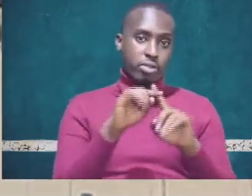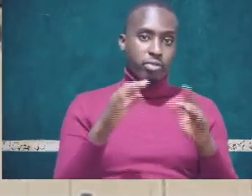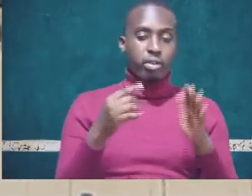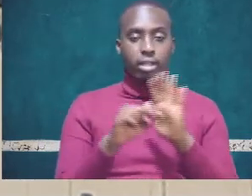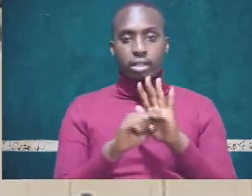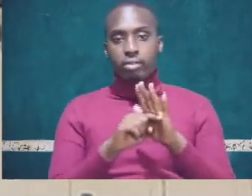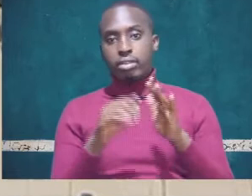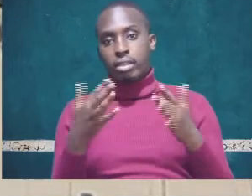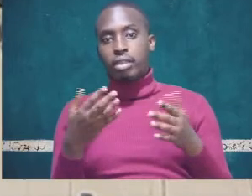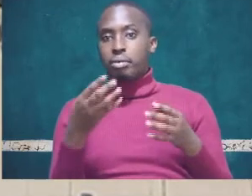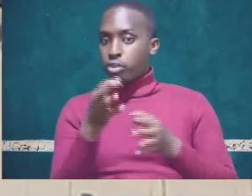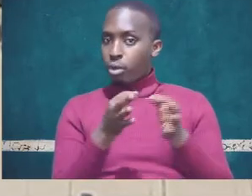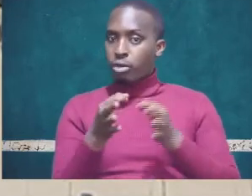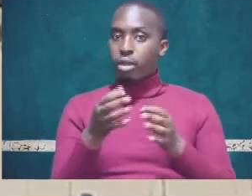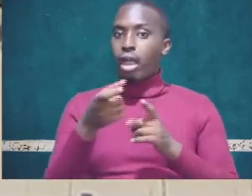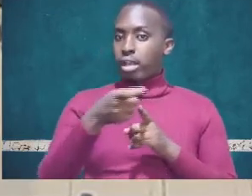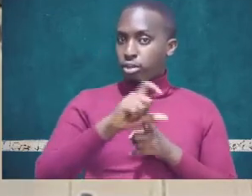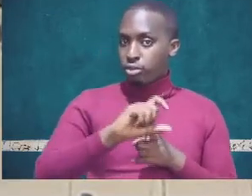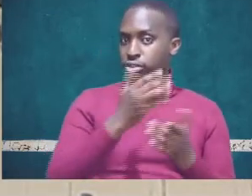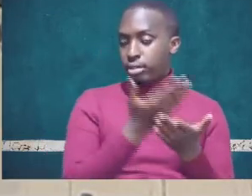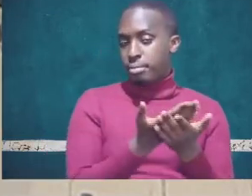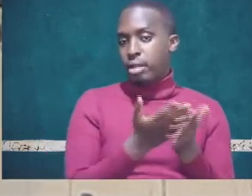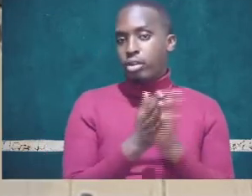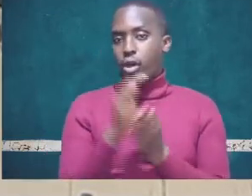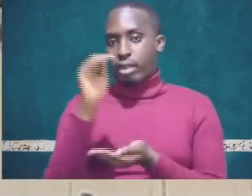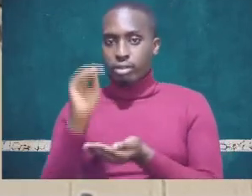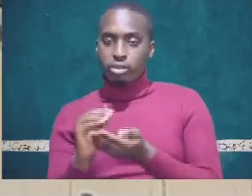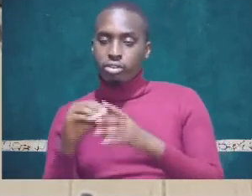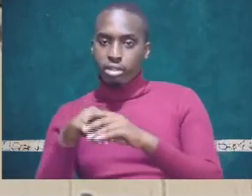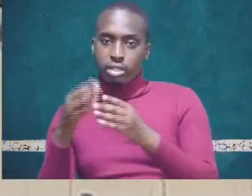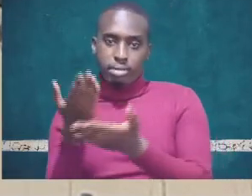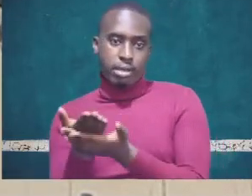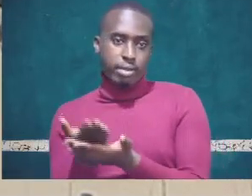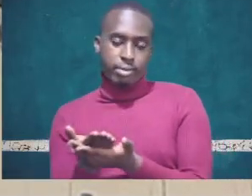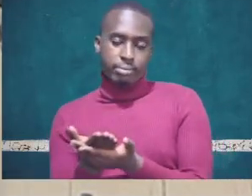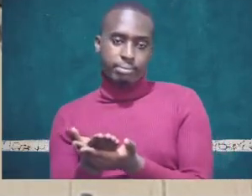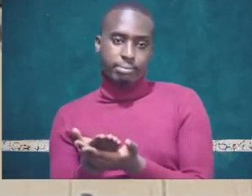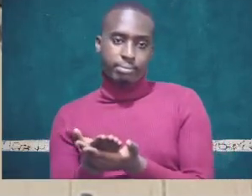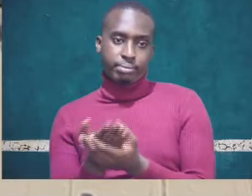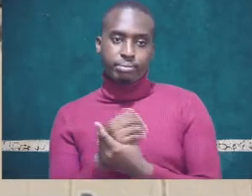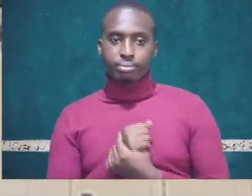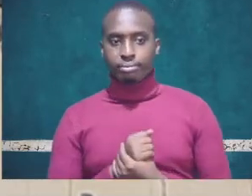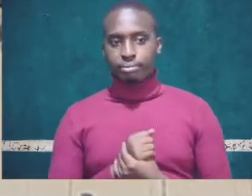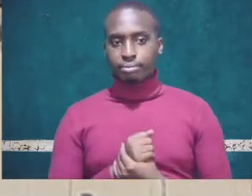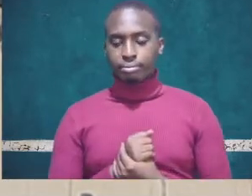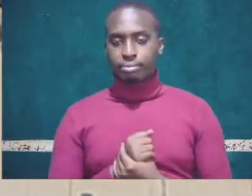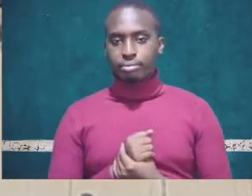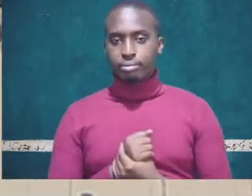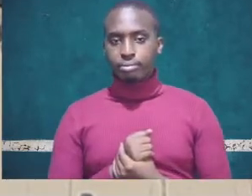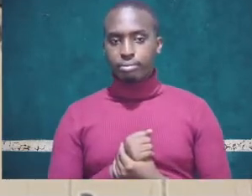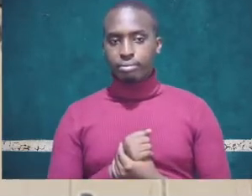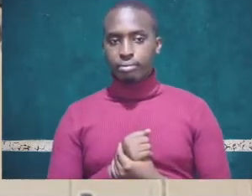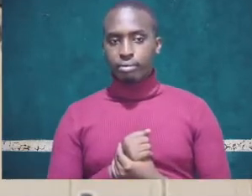increase in demand and we have a decrease in demand. A decrease in demand.